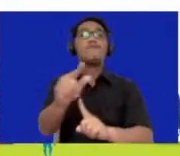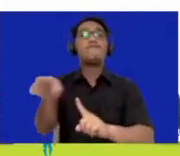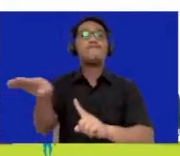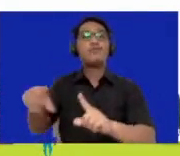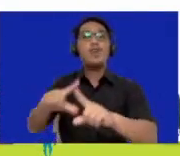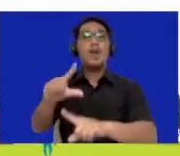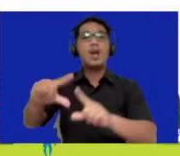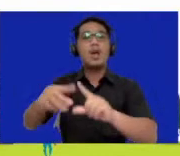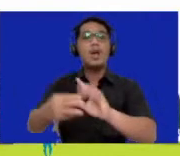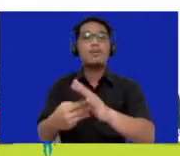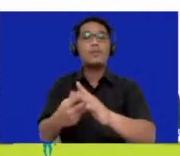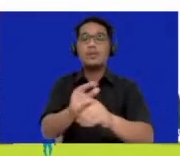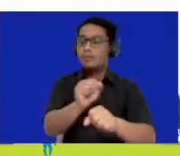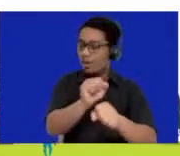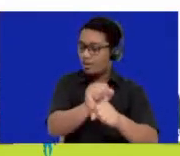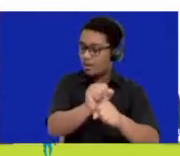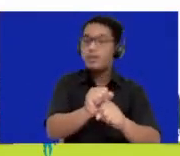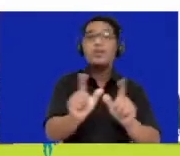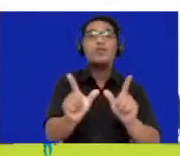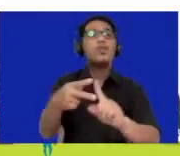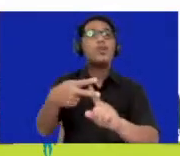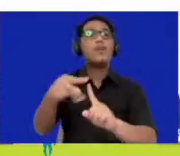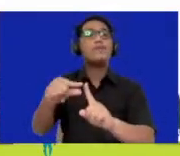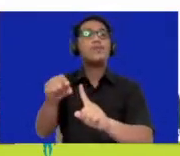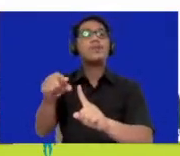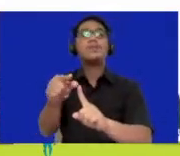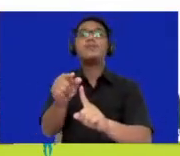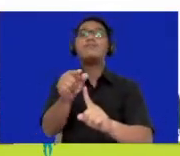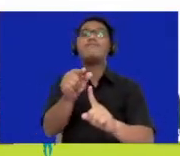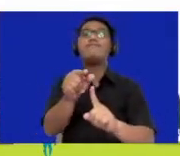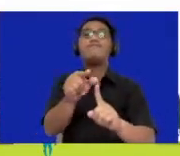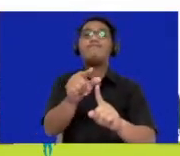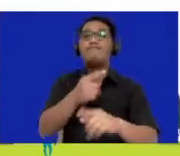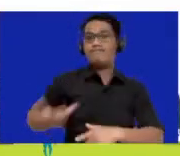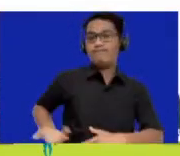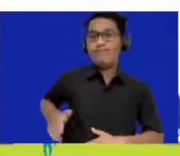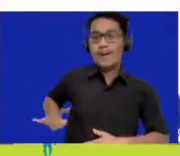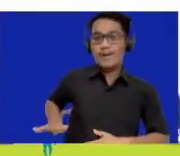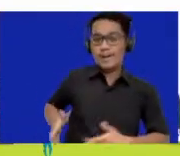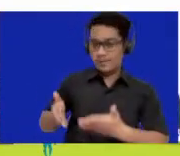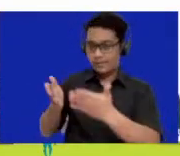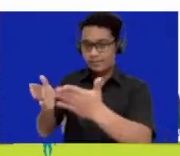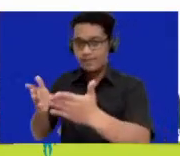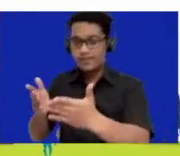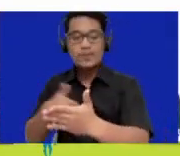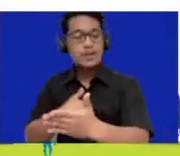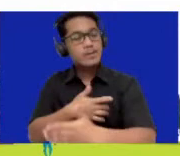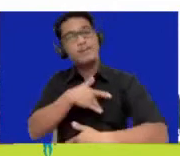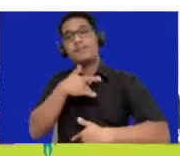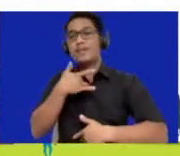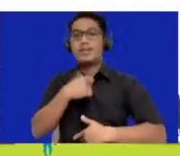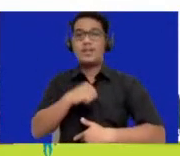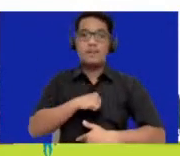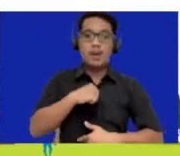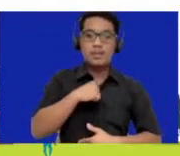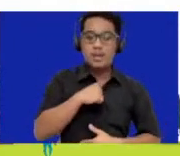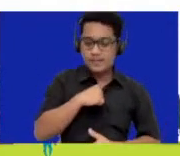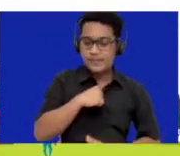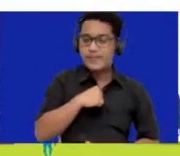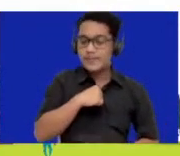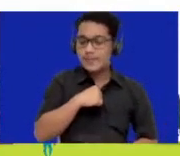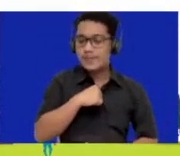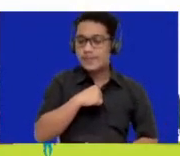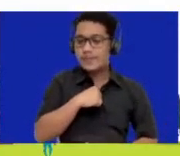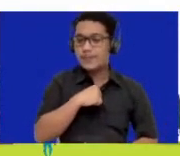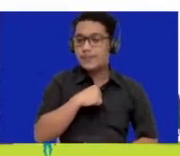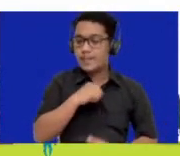in Southwestern Region. I am greatly honored to have this opportunity to share you the scenario of southern coastal area